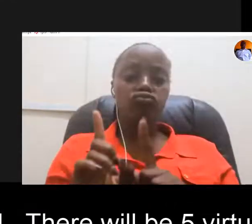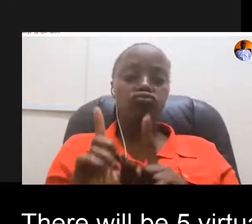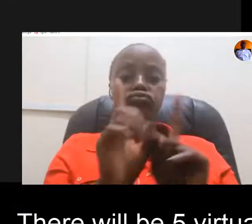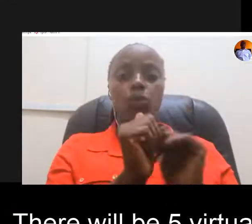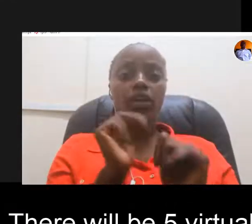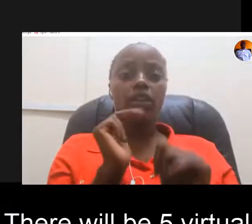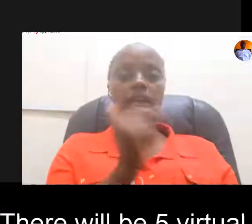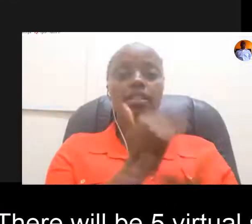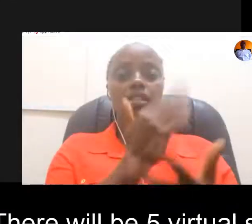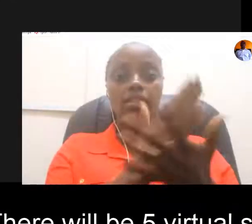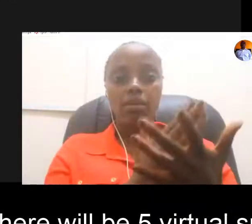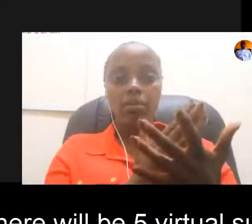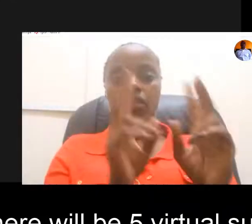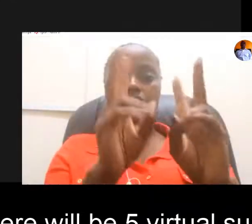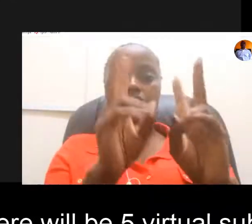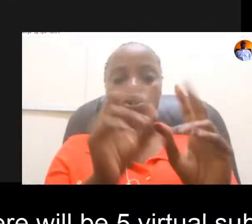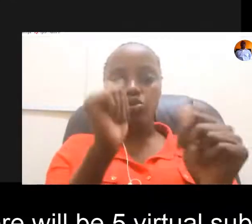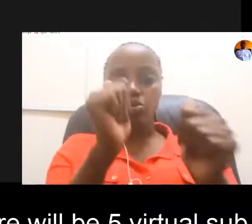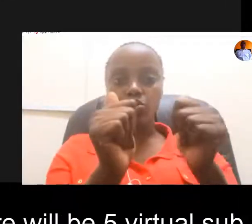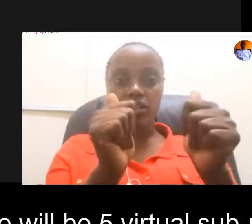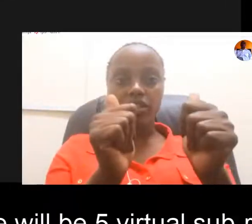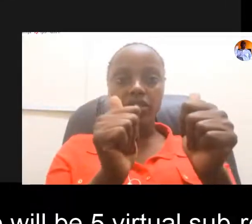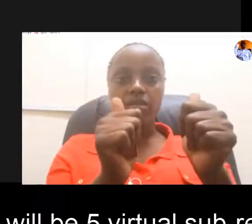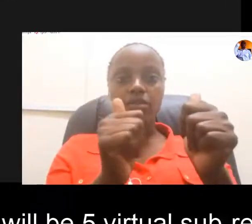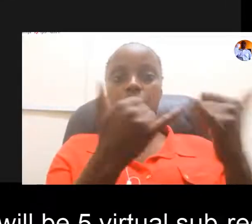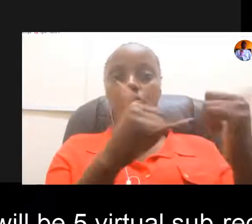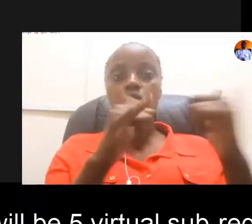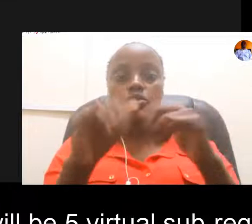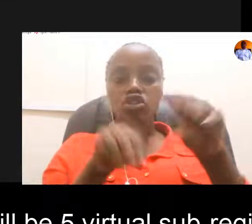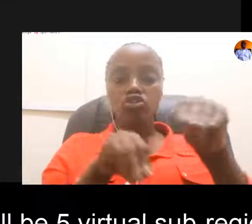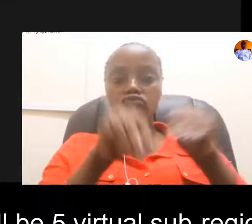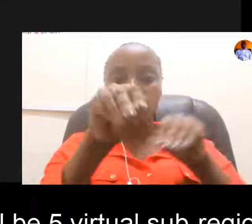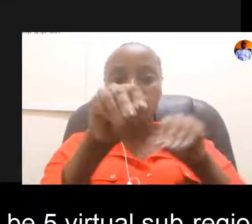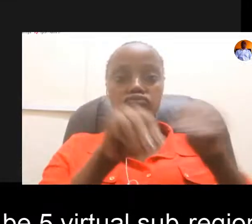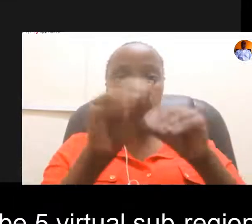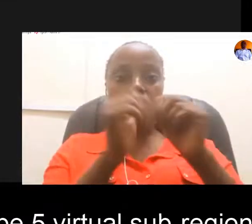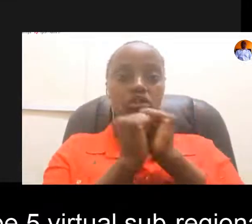of the things that we are putting together with them.